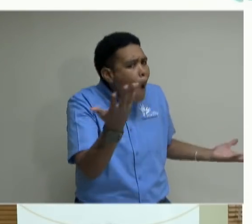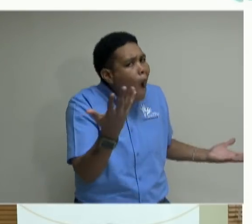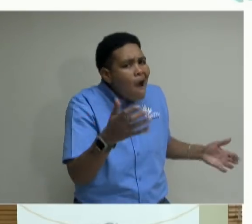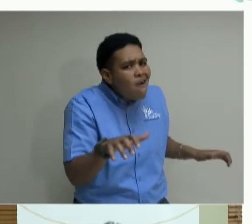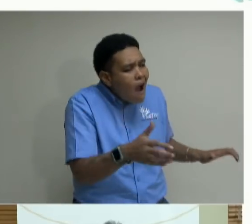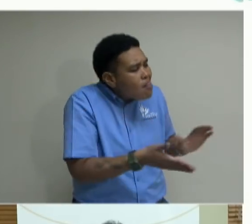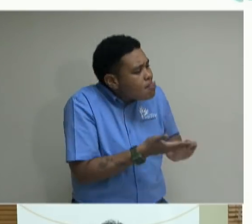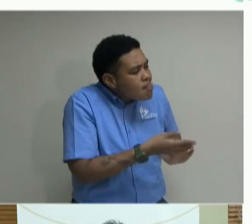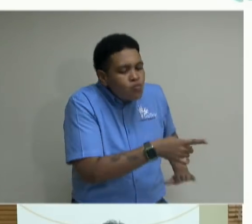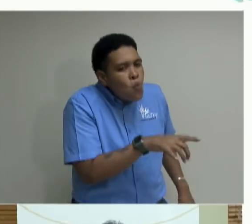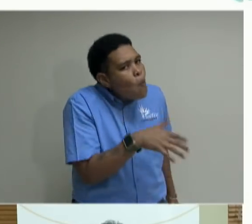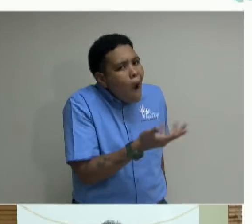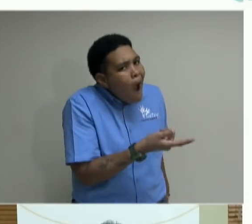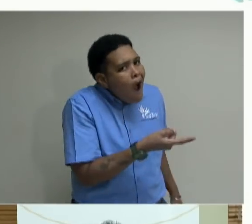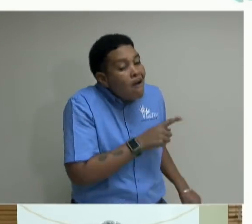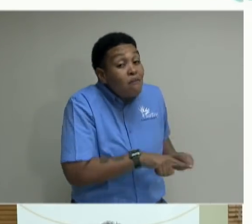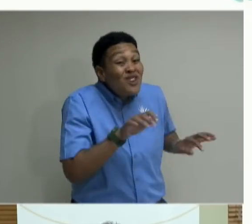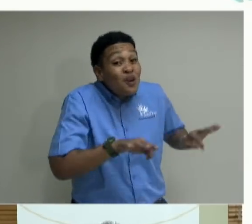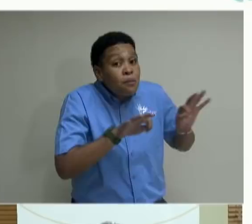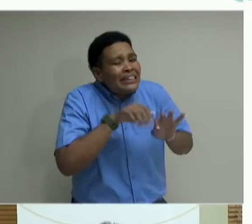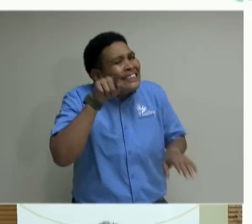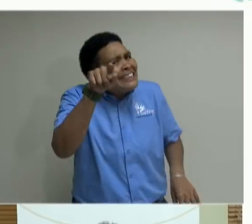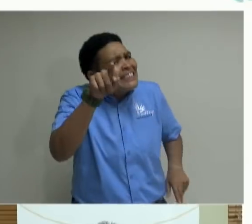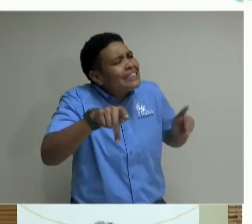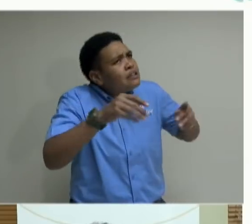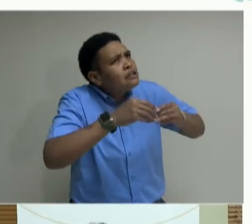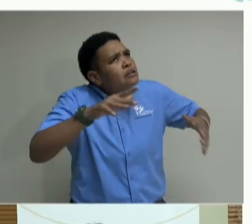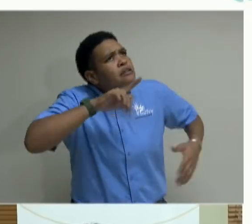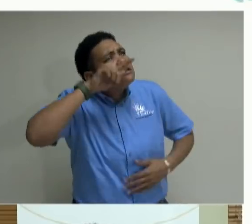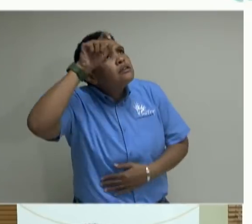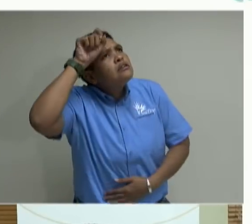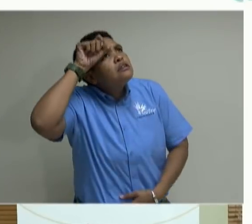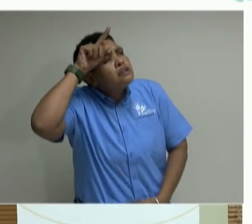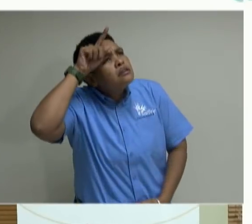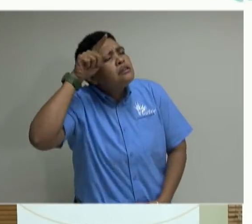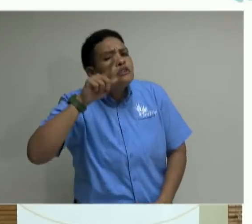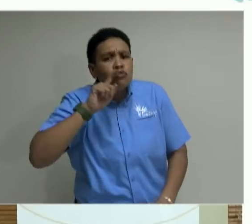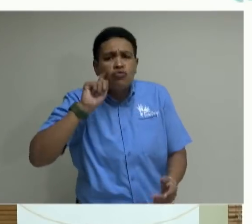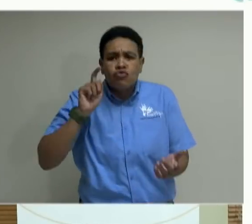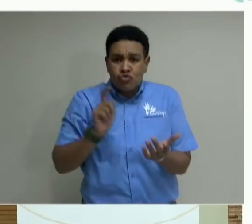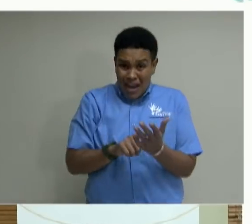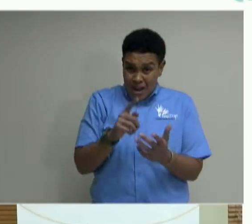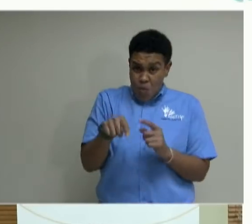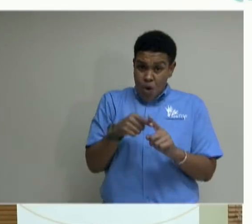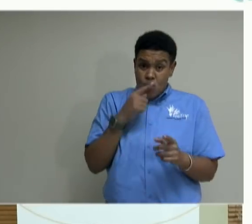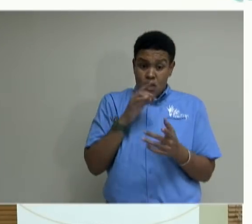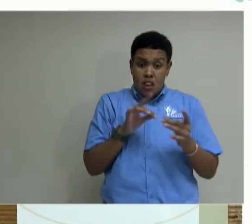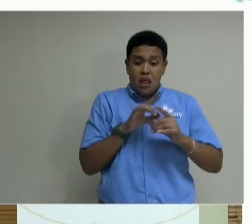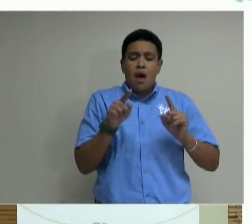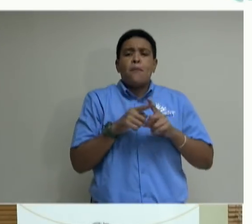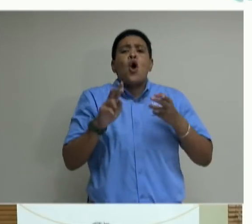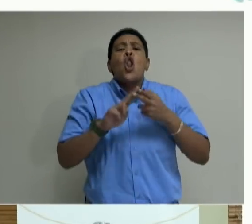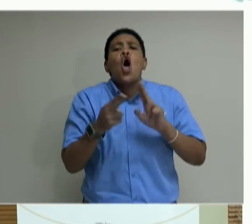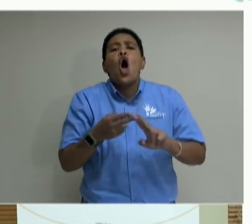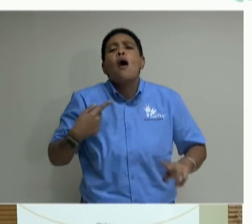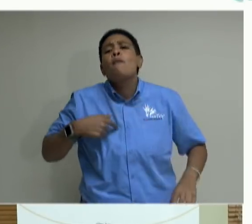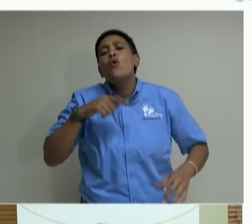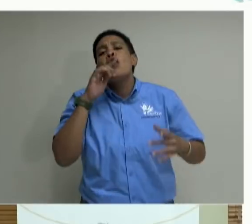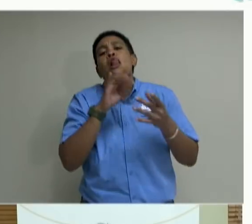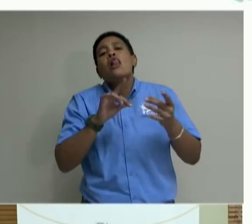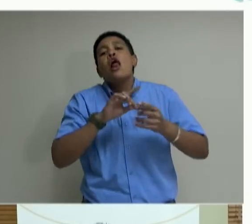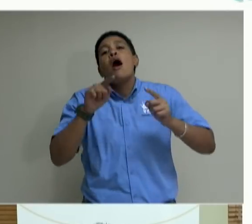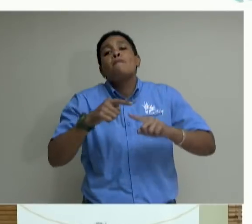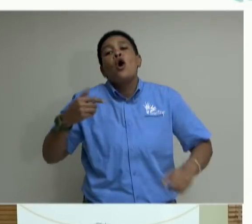cases. But it's important for the population, again, to recognize that when we talk about numbers, we talk about